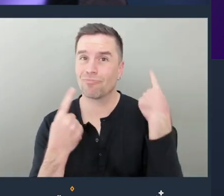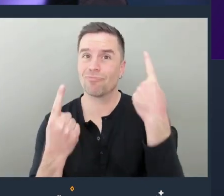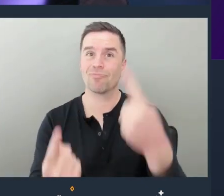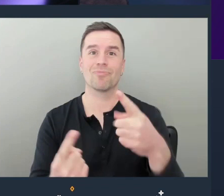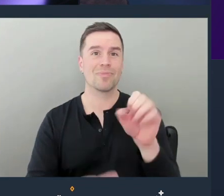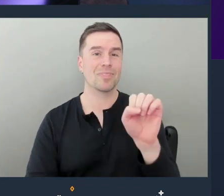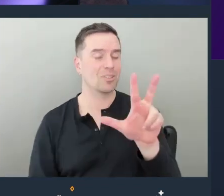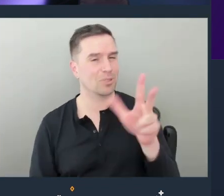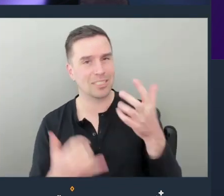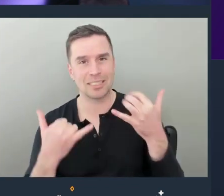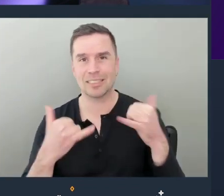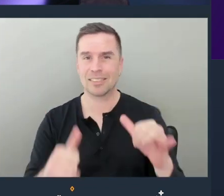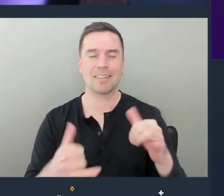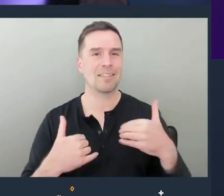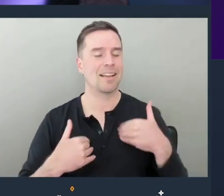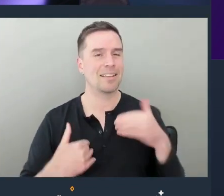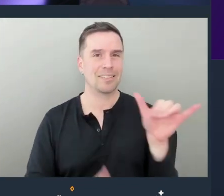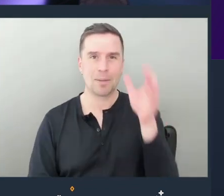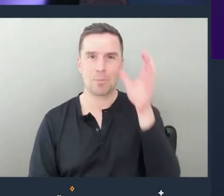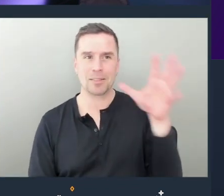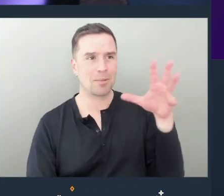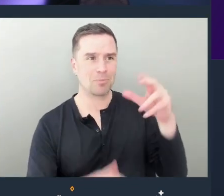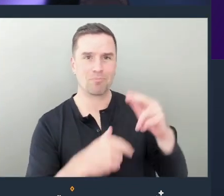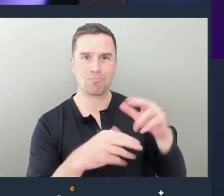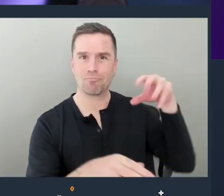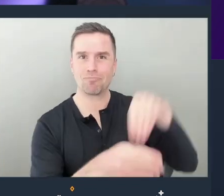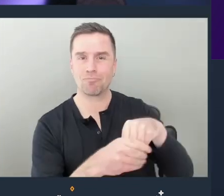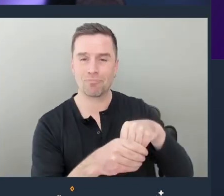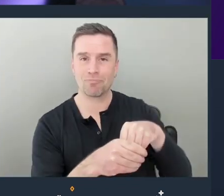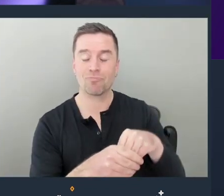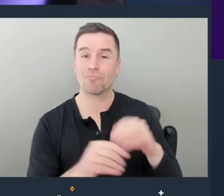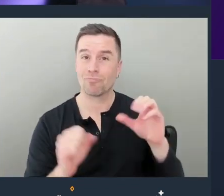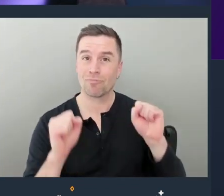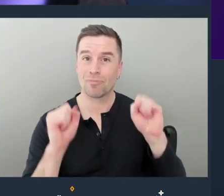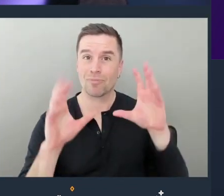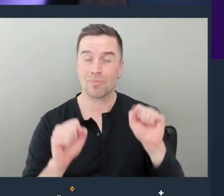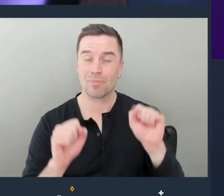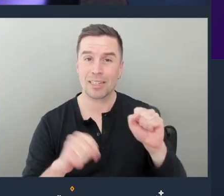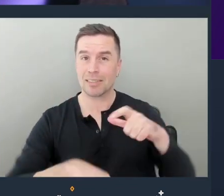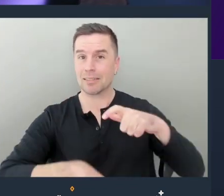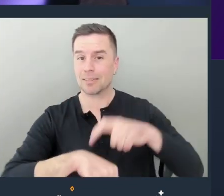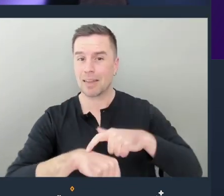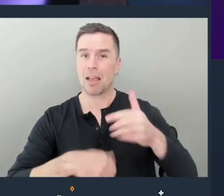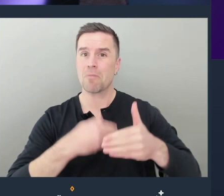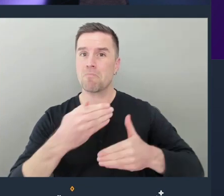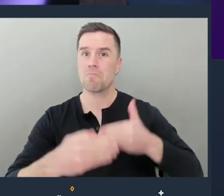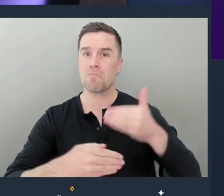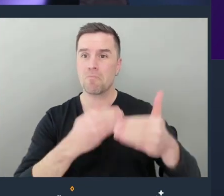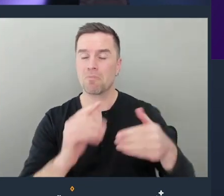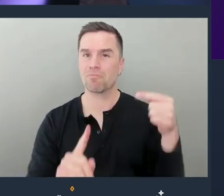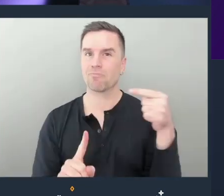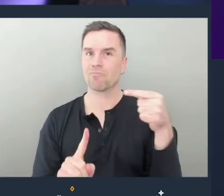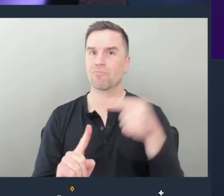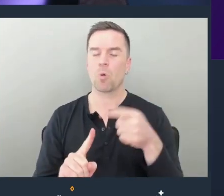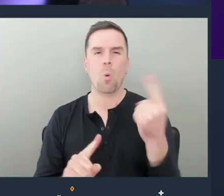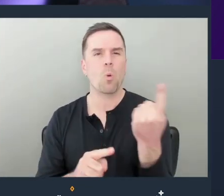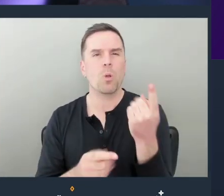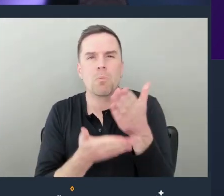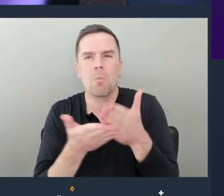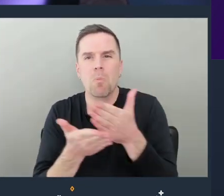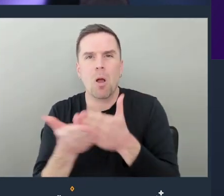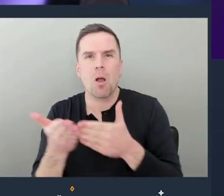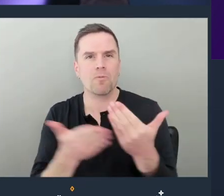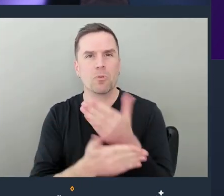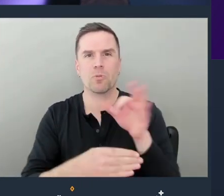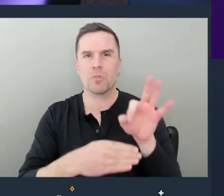still remains true to those roots. It's actually really amazing how fast the time has flown by. This is only a fraction of the new features that S3 has added over